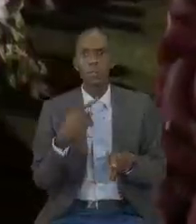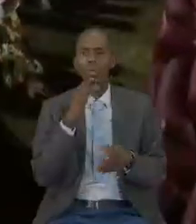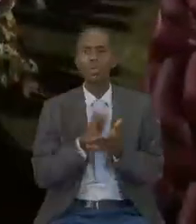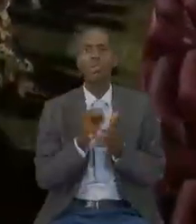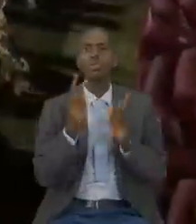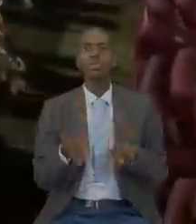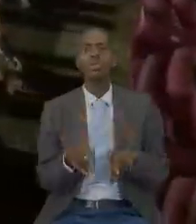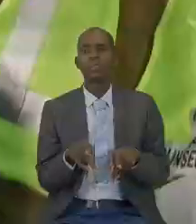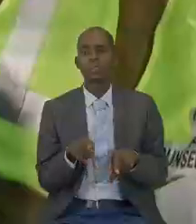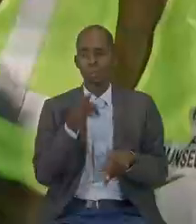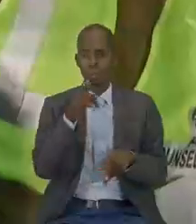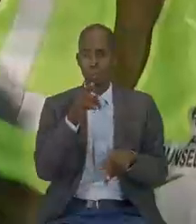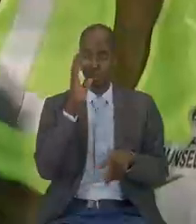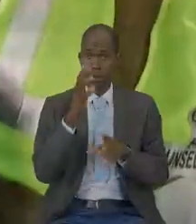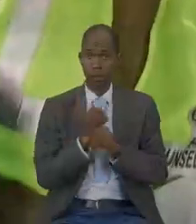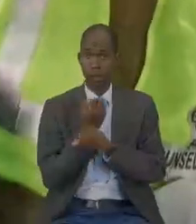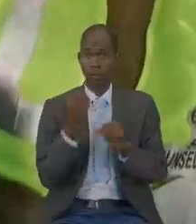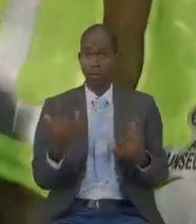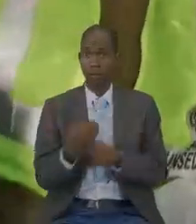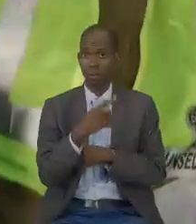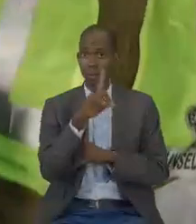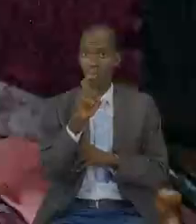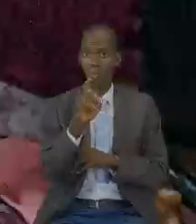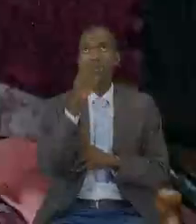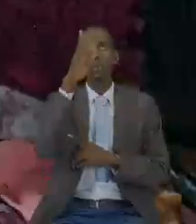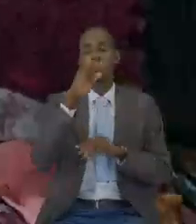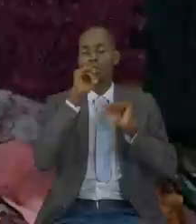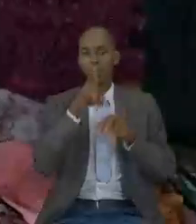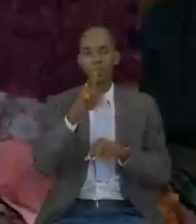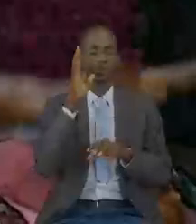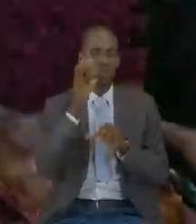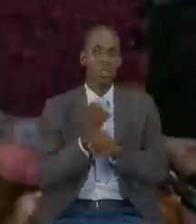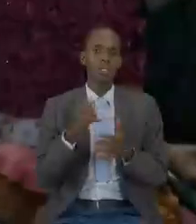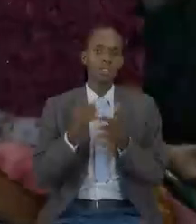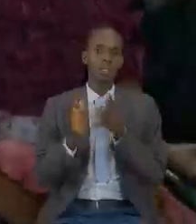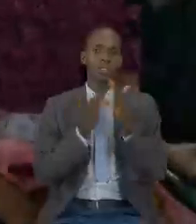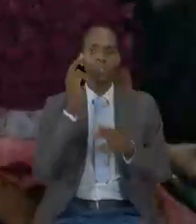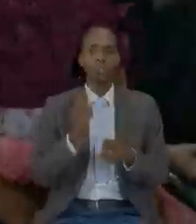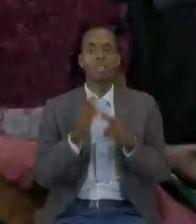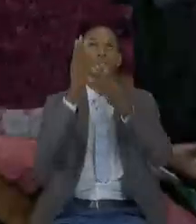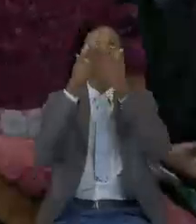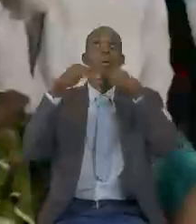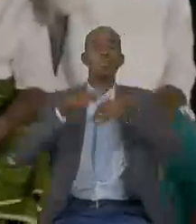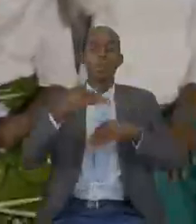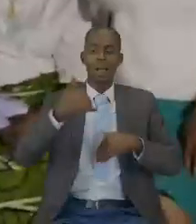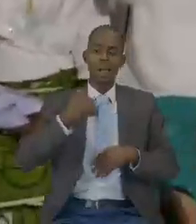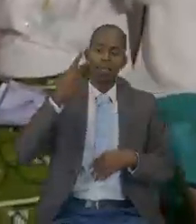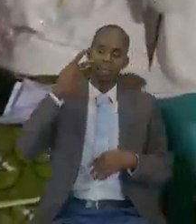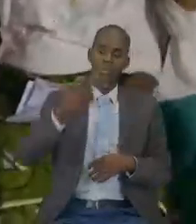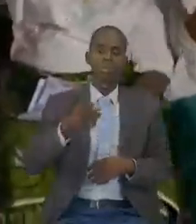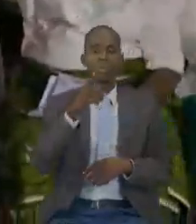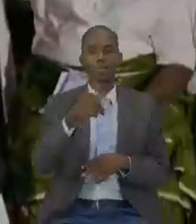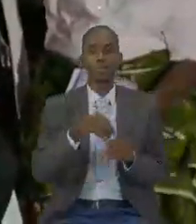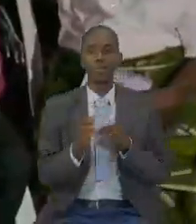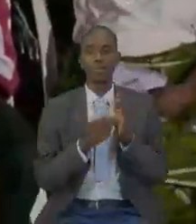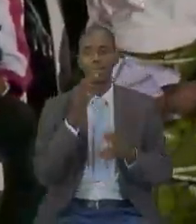I say, where are you? God bless you, you are there. heaven has seen you. He'll